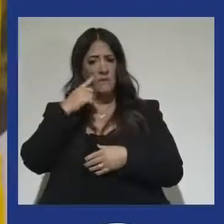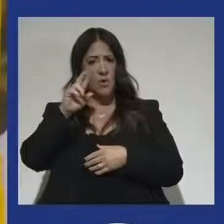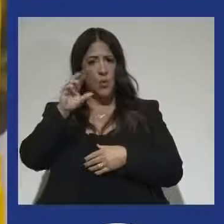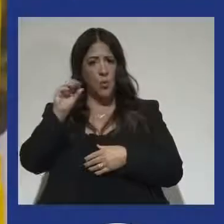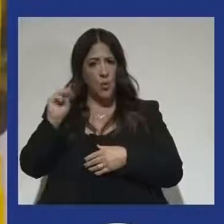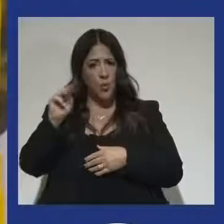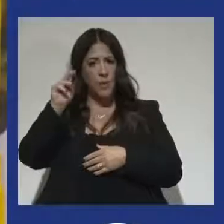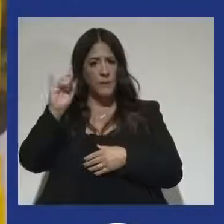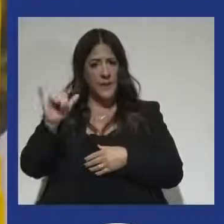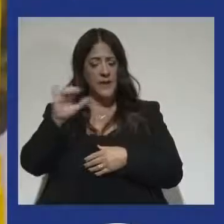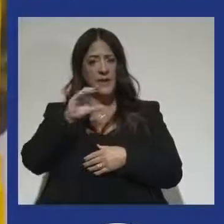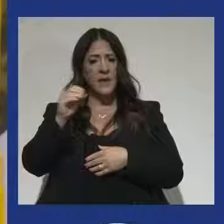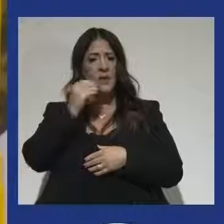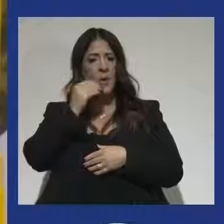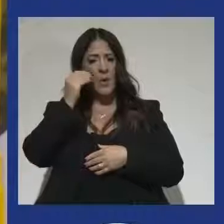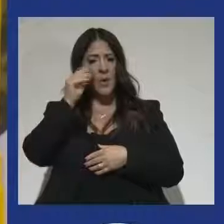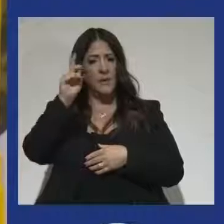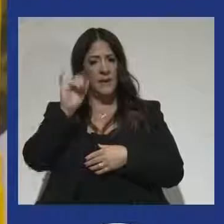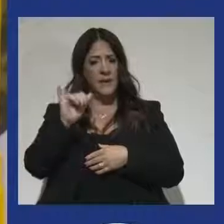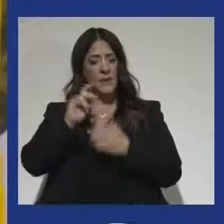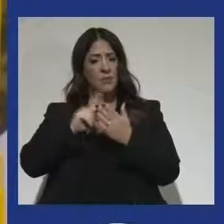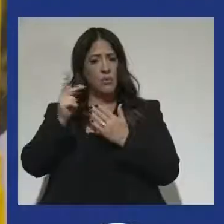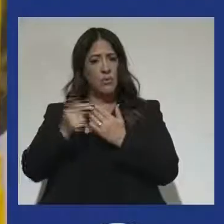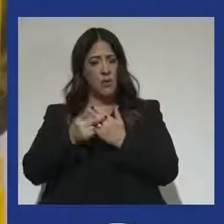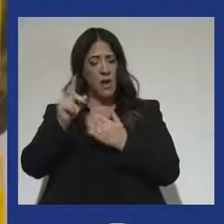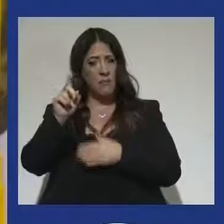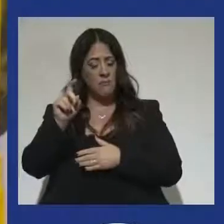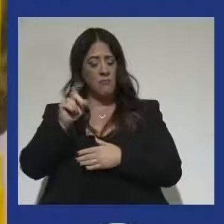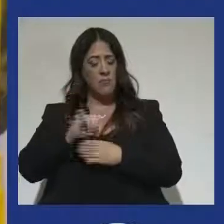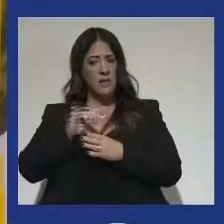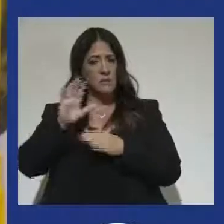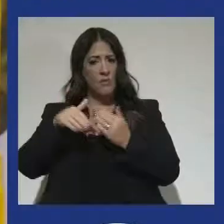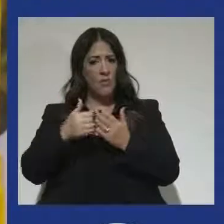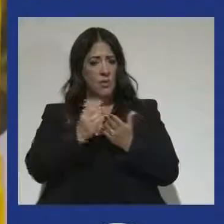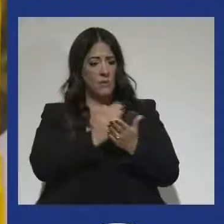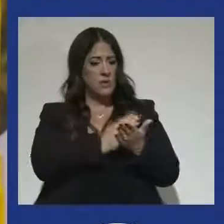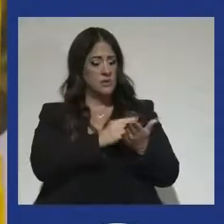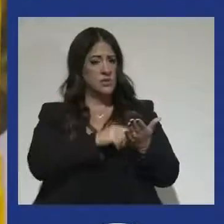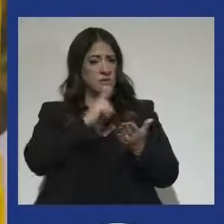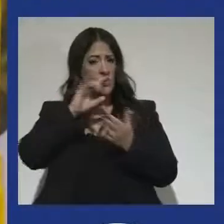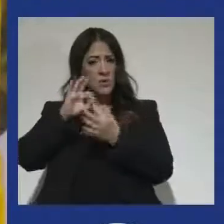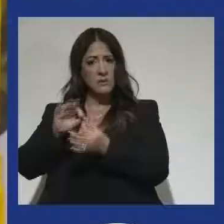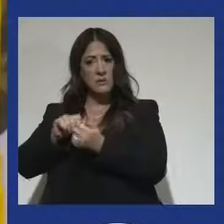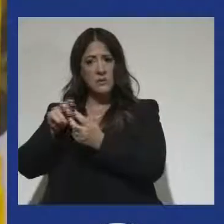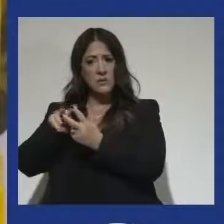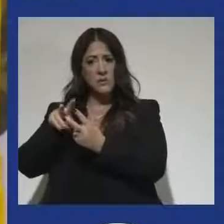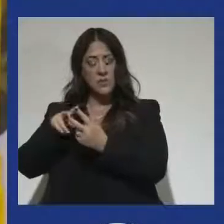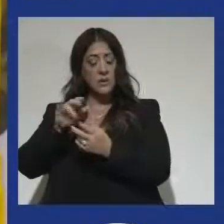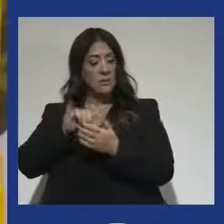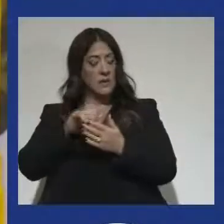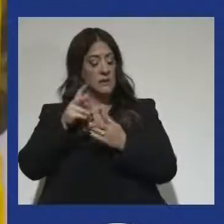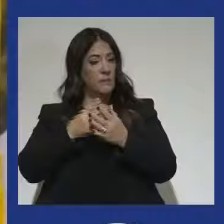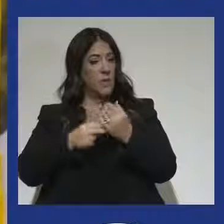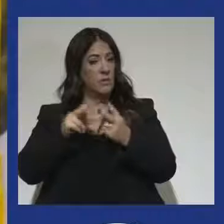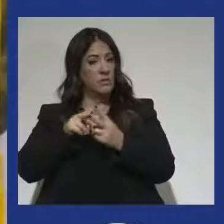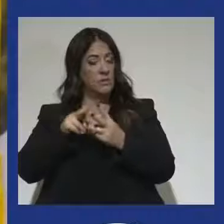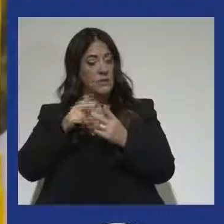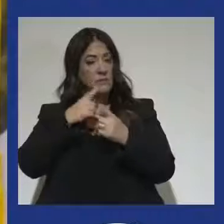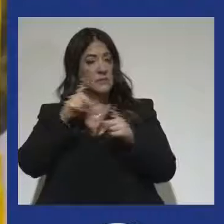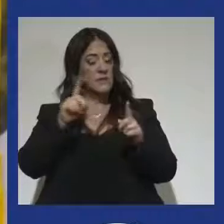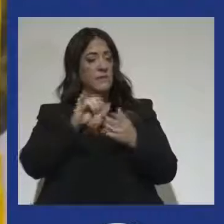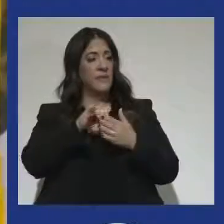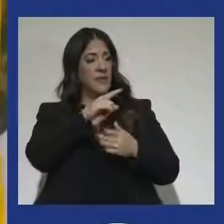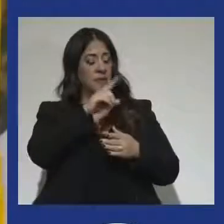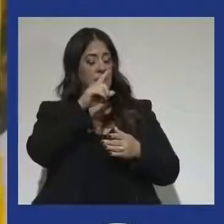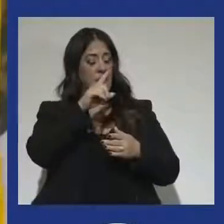key and home key? And is that all that's in the budget? And to me, that says that these projects have been successful. The governor just wants to spend money building